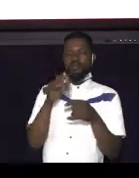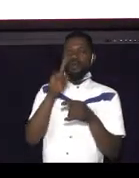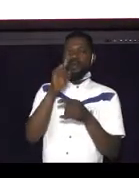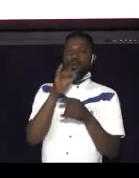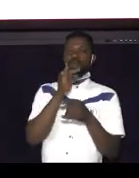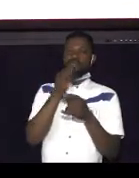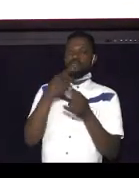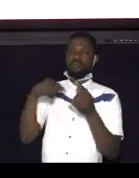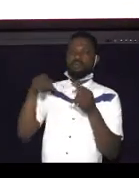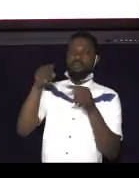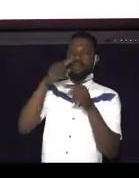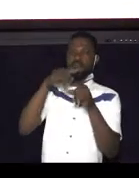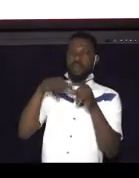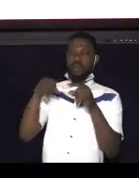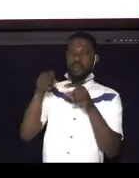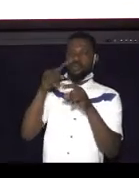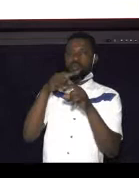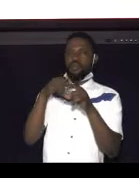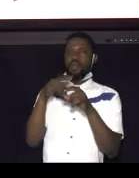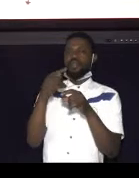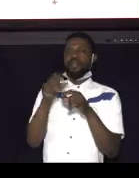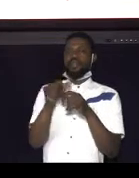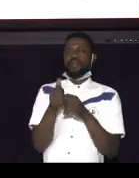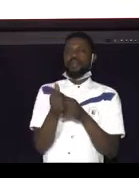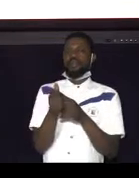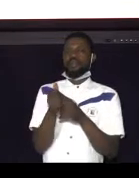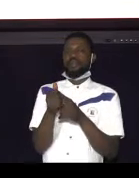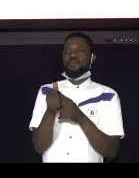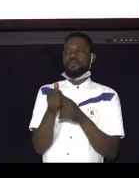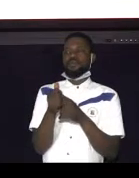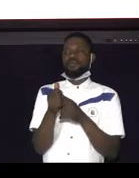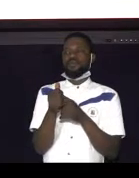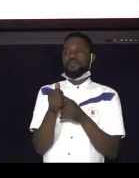is moving round the other, okay?